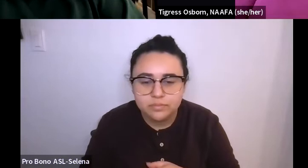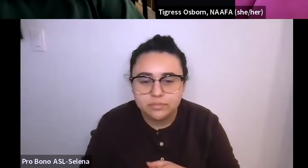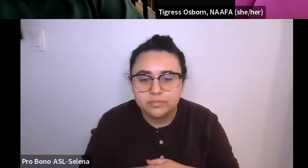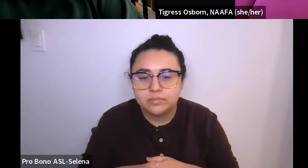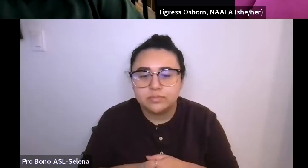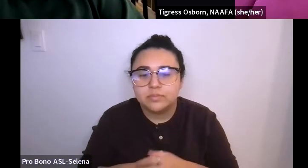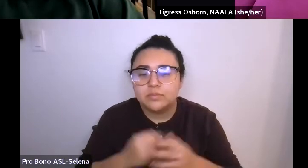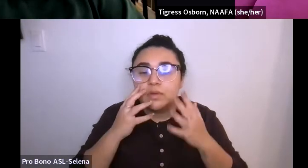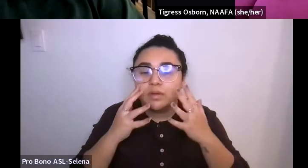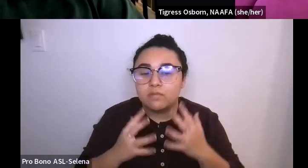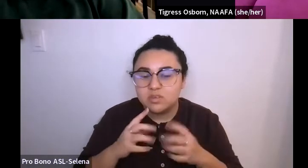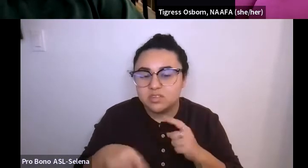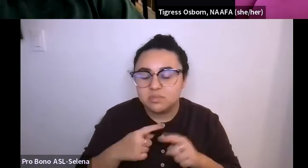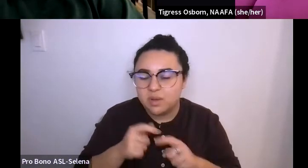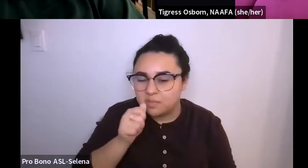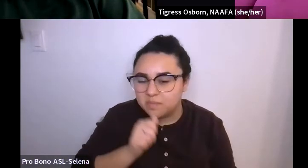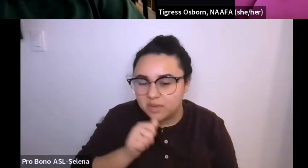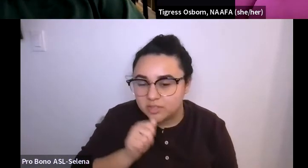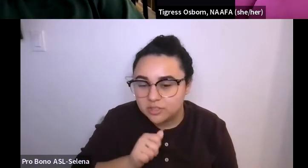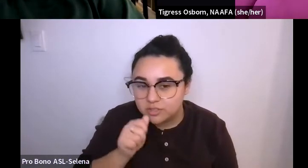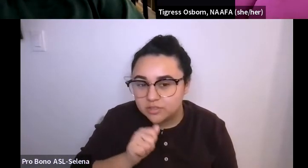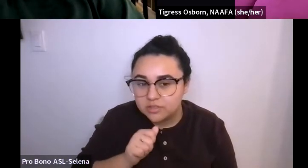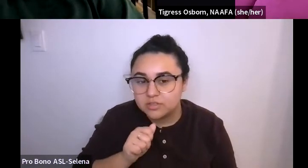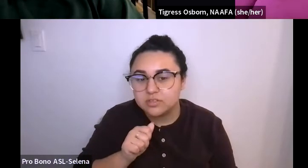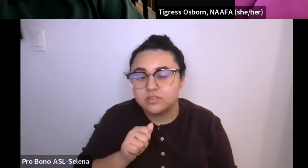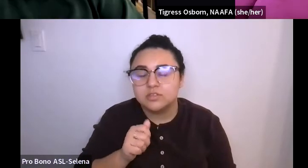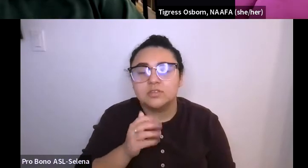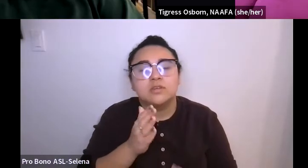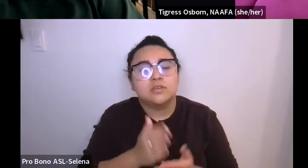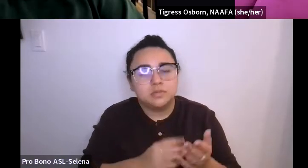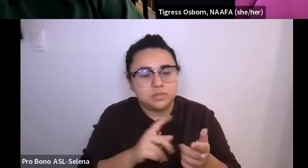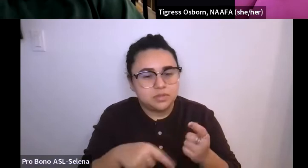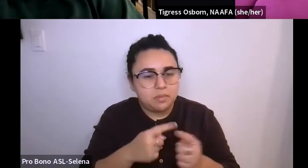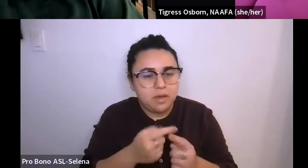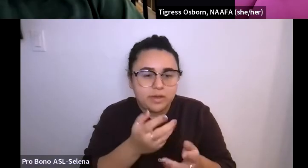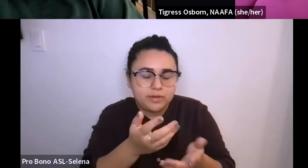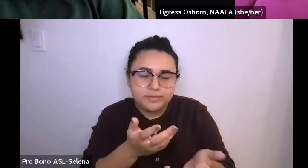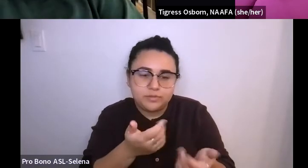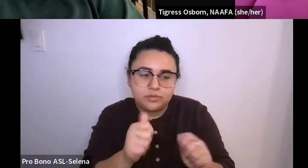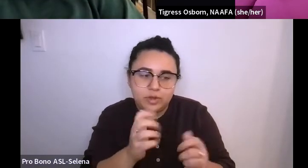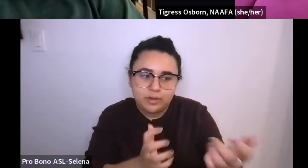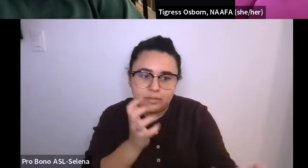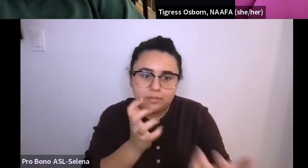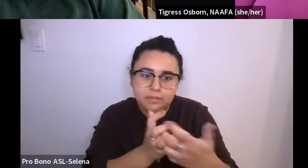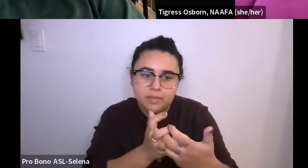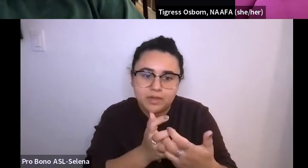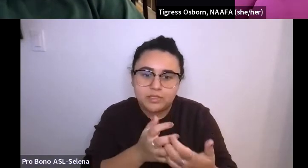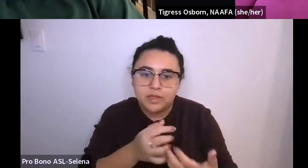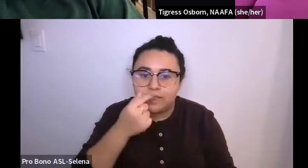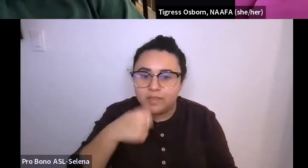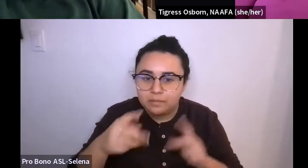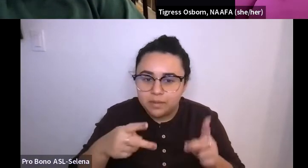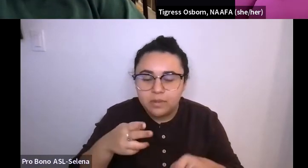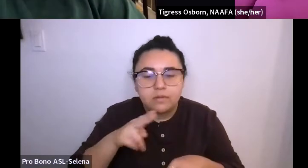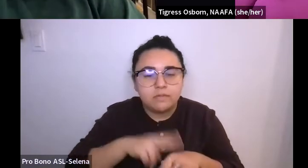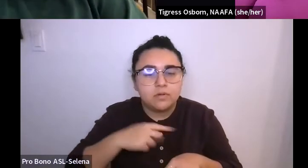Unfortunately, it's about having patience, and some of it is about catering to thin people, saying things like, "Of course, we all